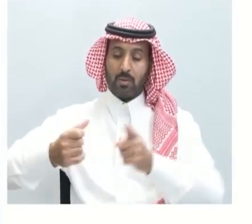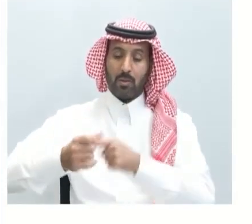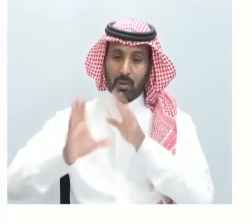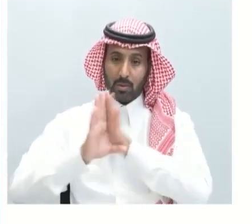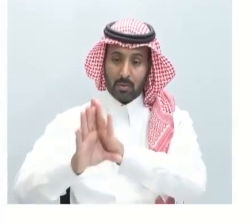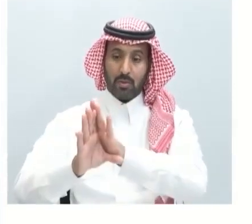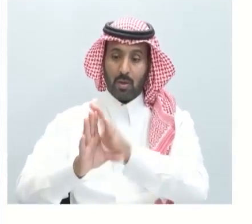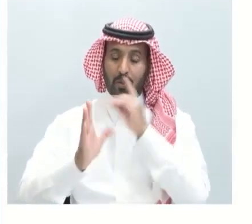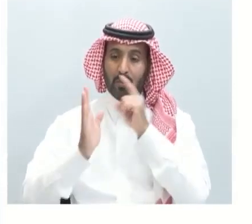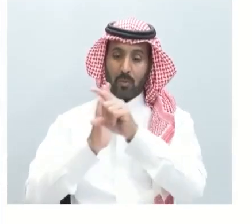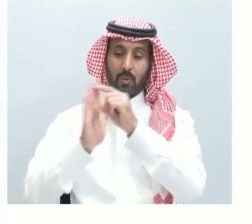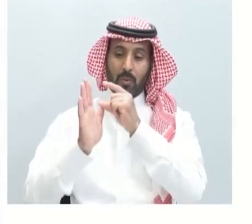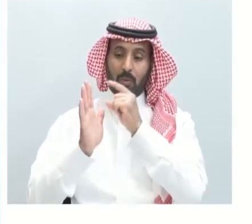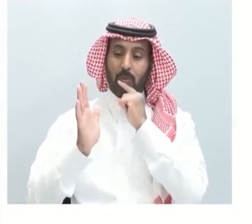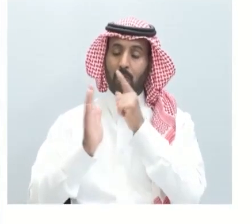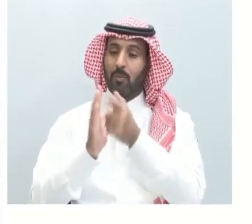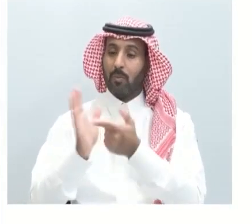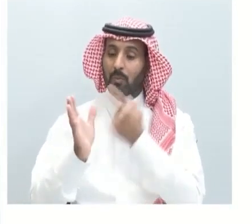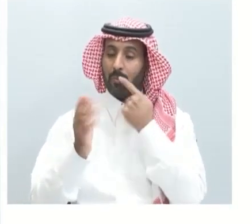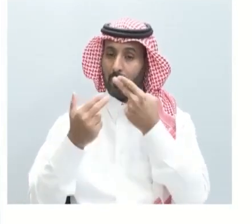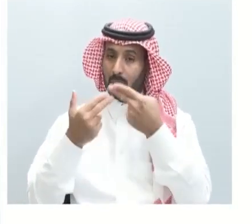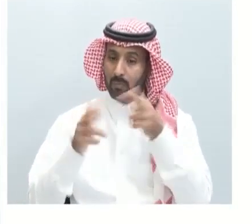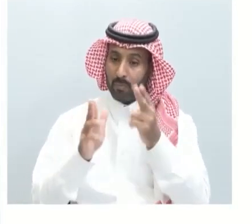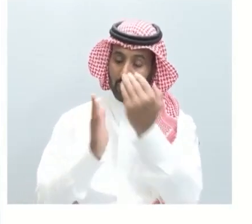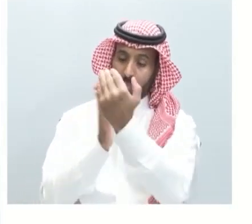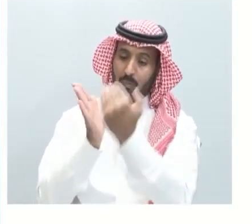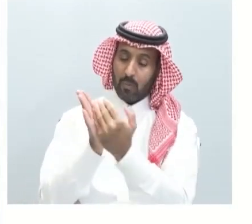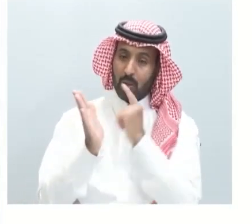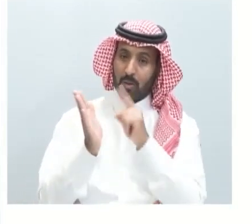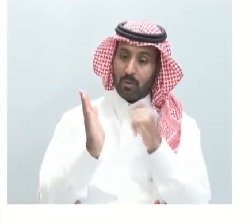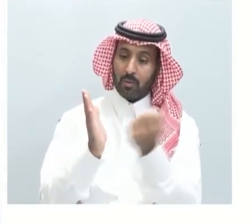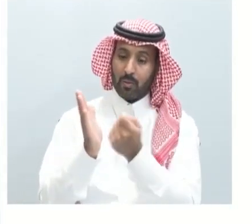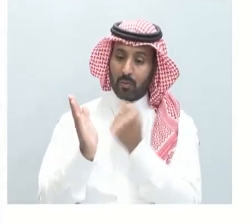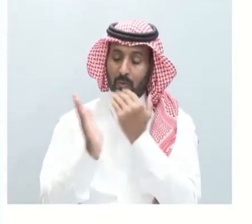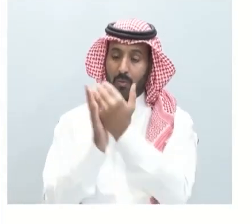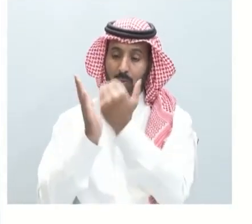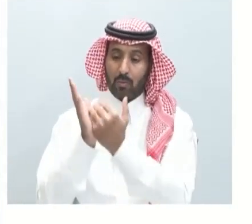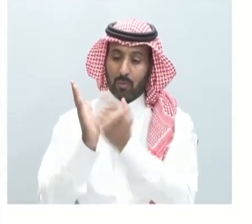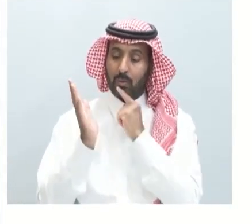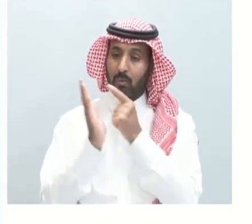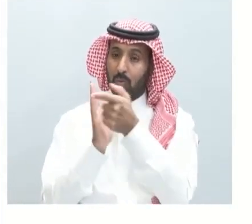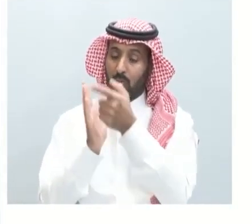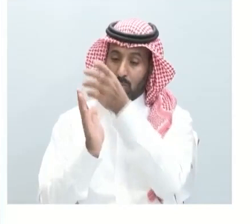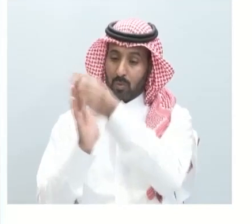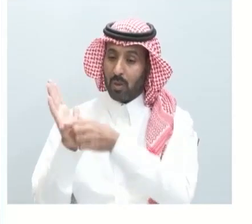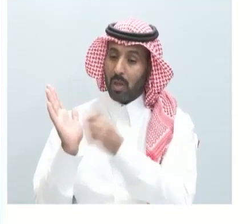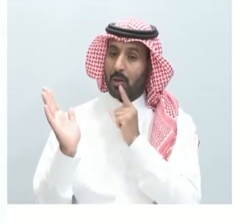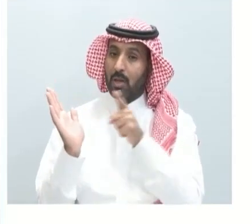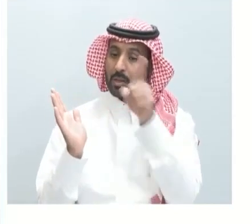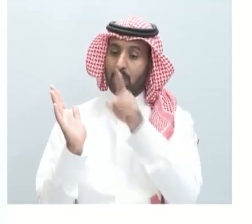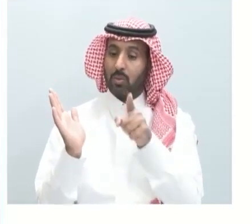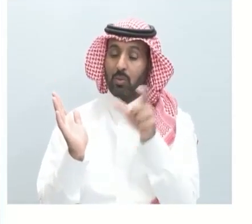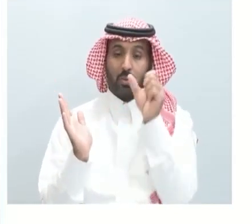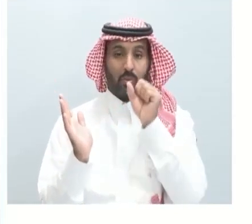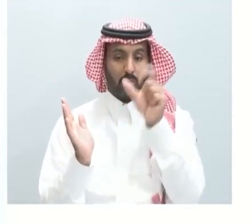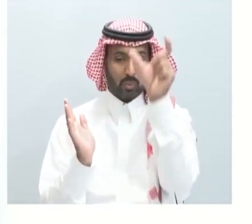support the topic sentence in the introduction as you write the body of your essay ask yourself so when you're